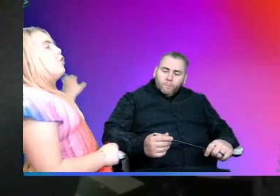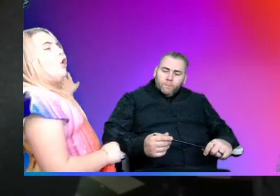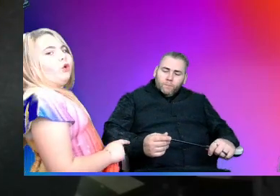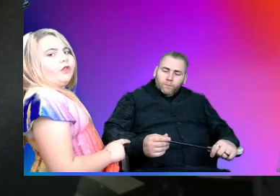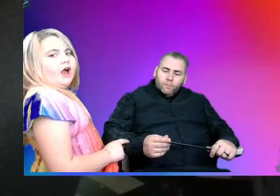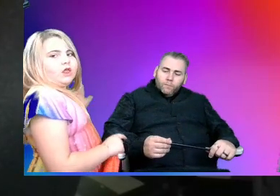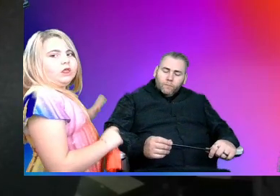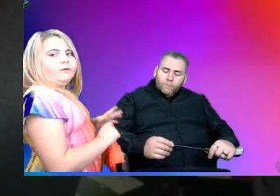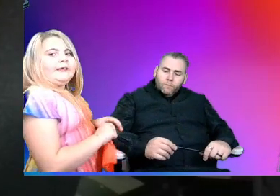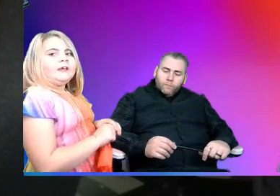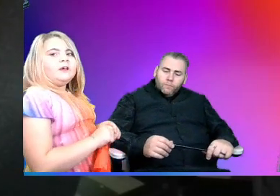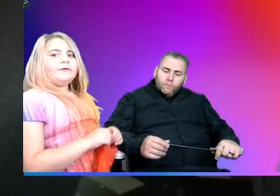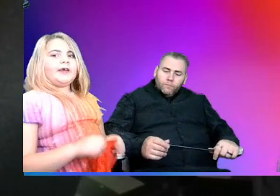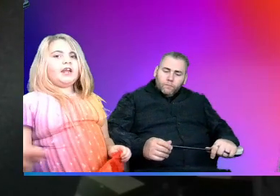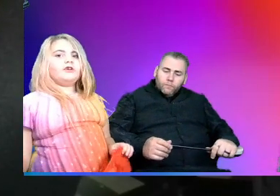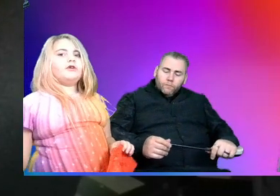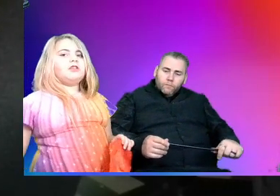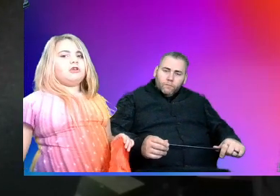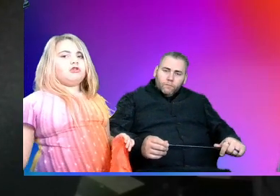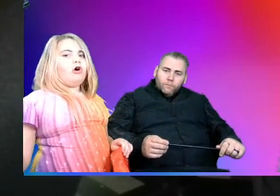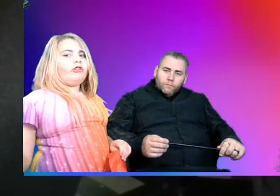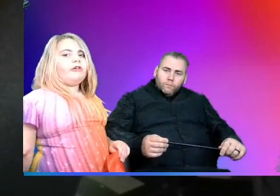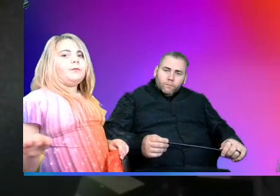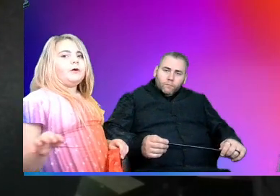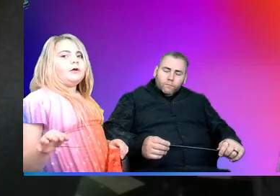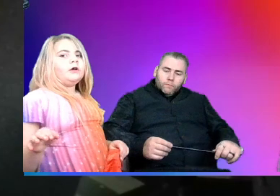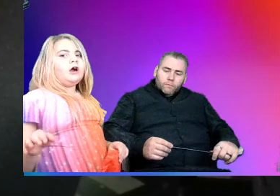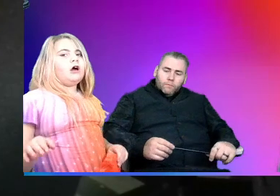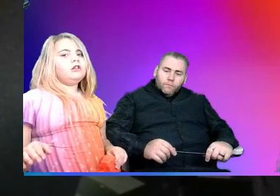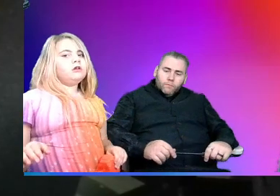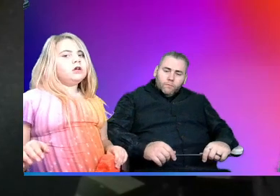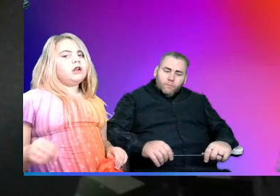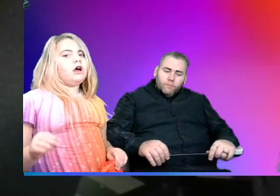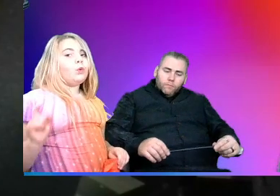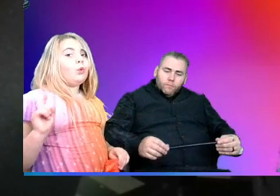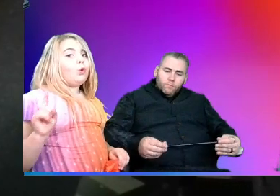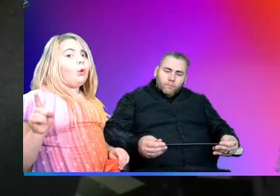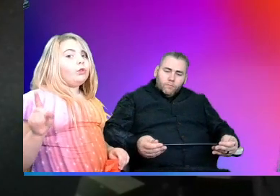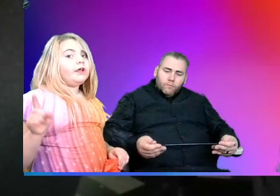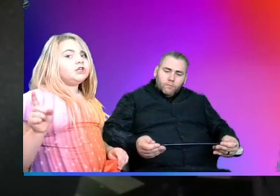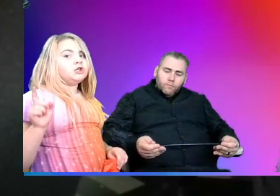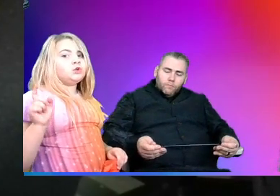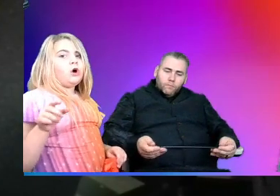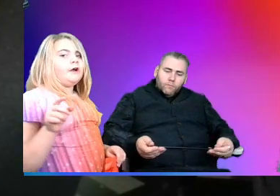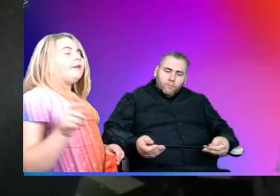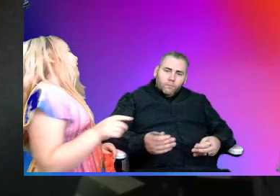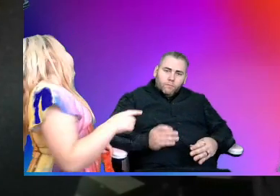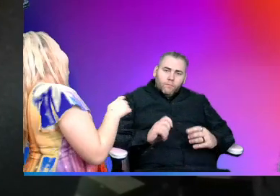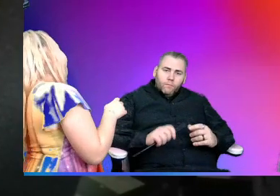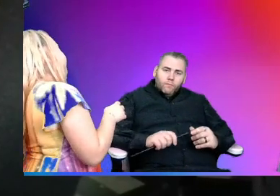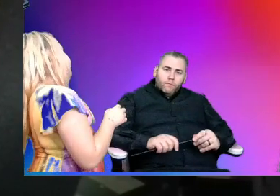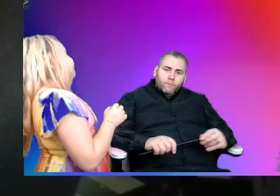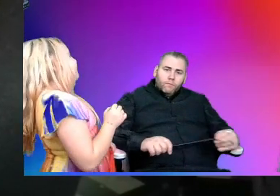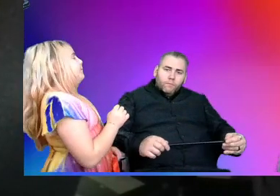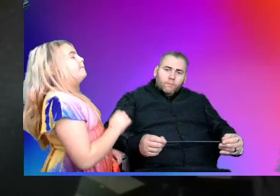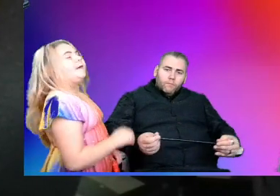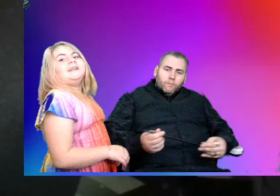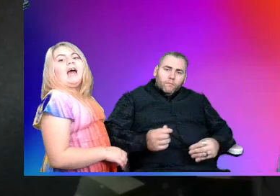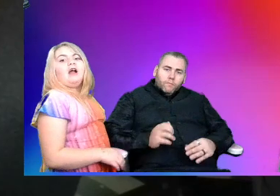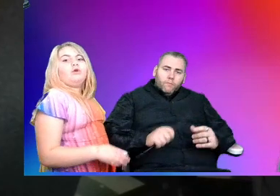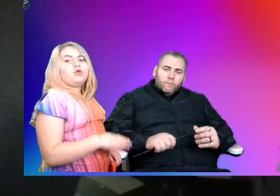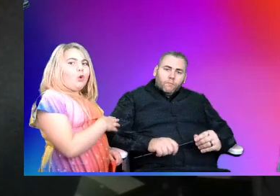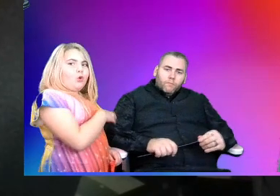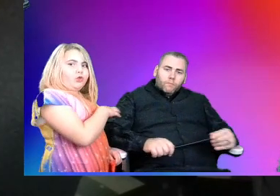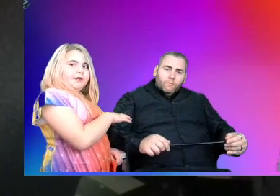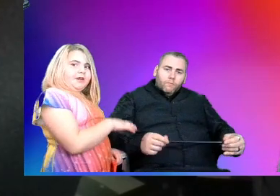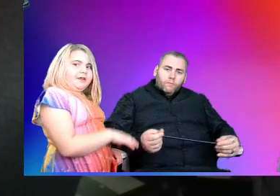At our old house, we had her as a toddler, but a little. Only just one, and my